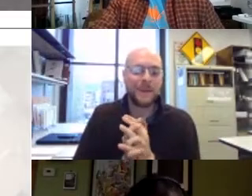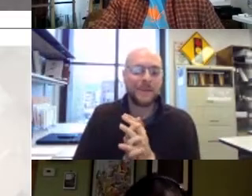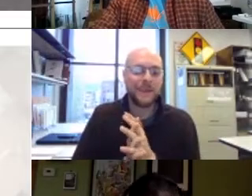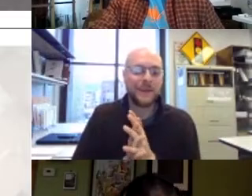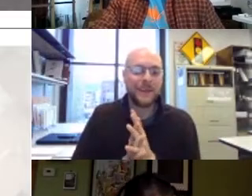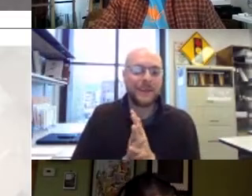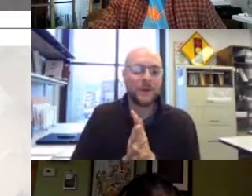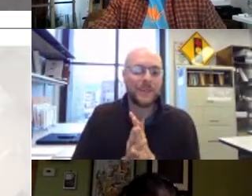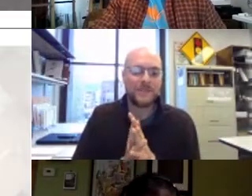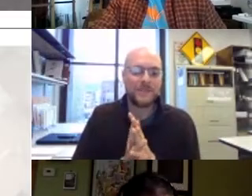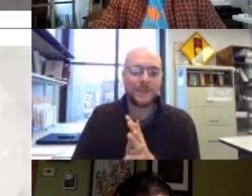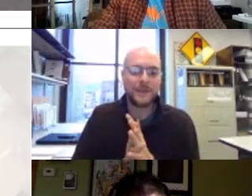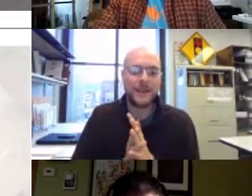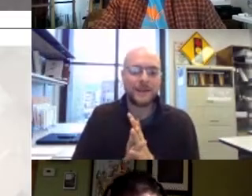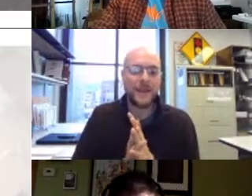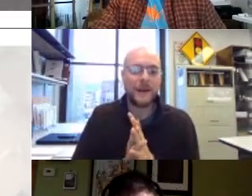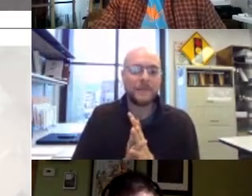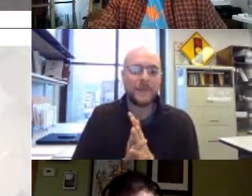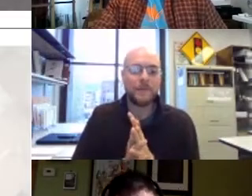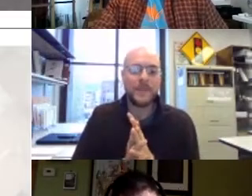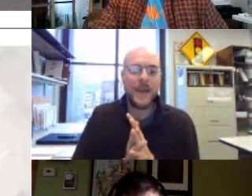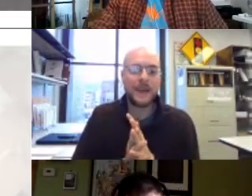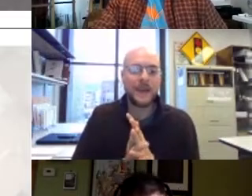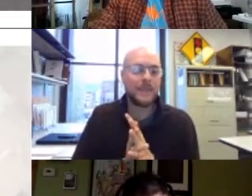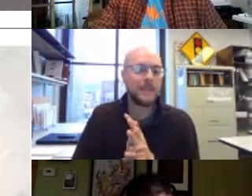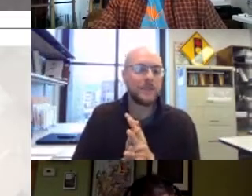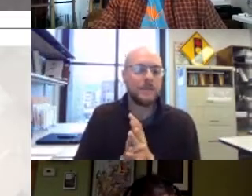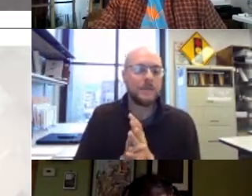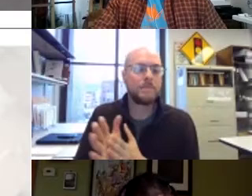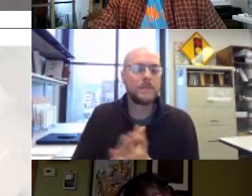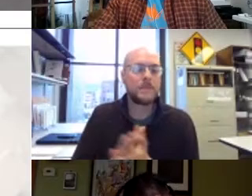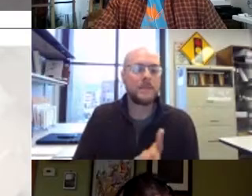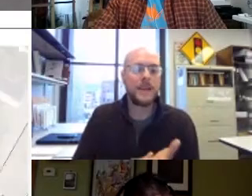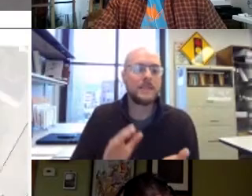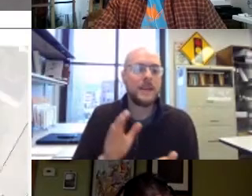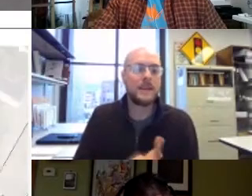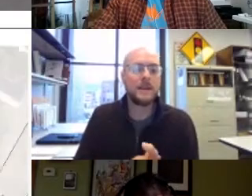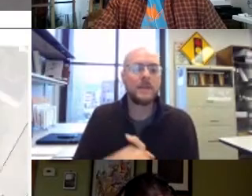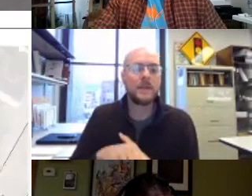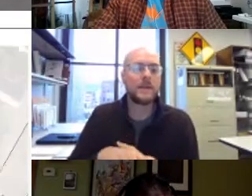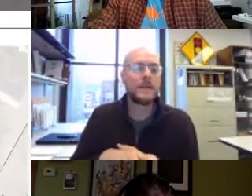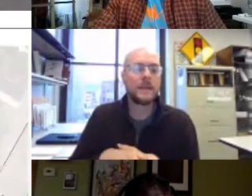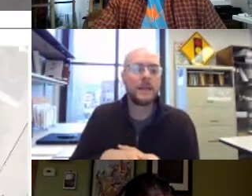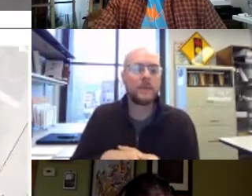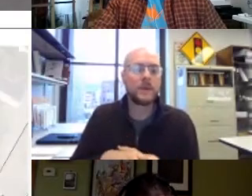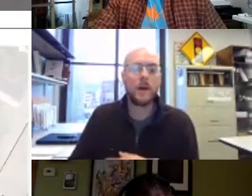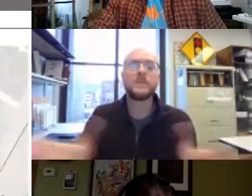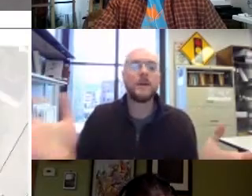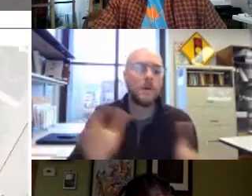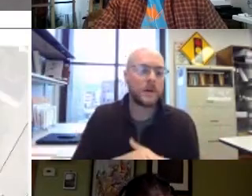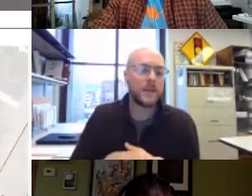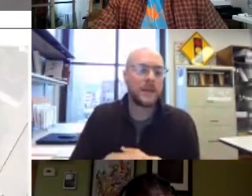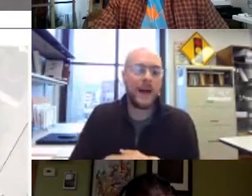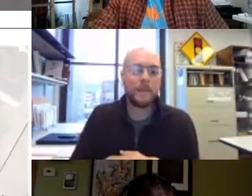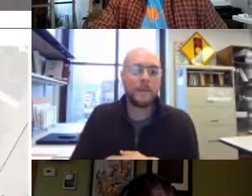spaghetti bowl that we unfortunately have to deal with there. And with that, I think this should just about take us to the end of the California. Oh,